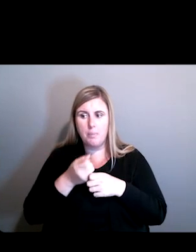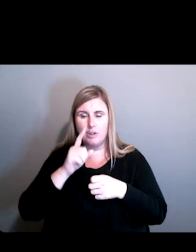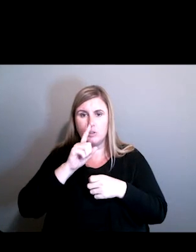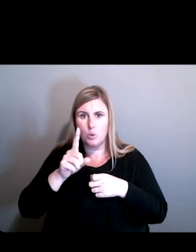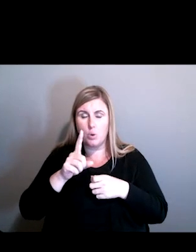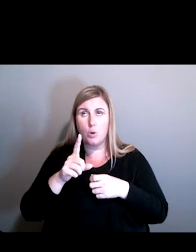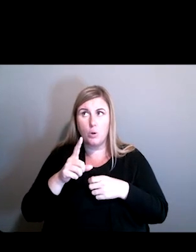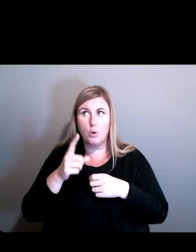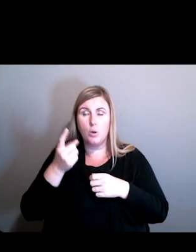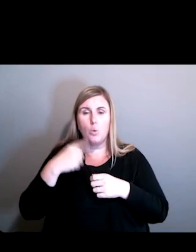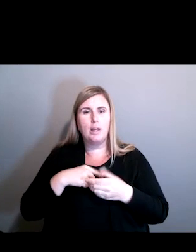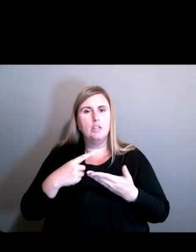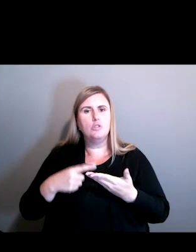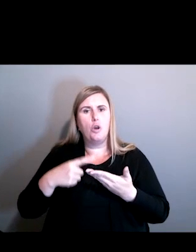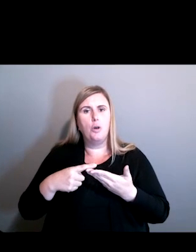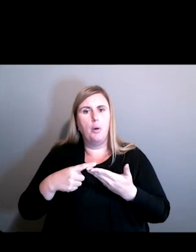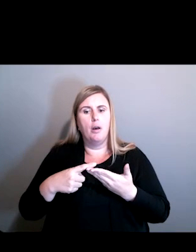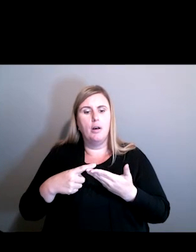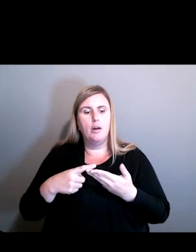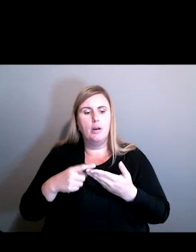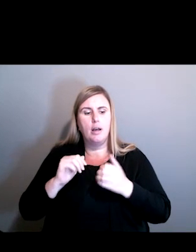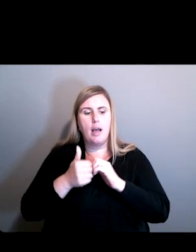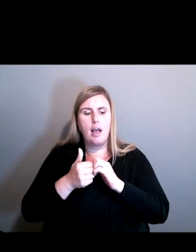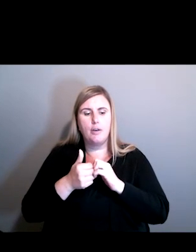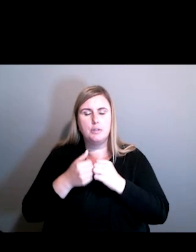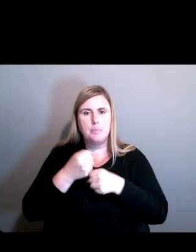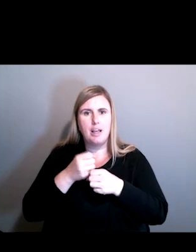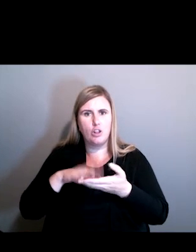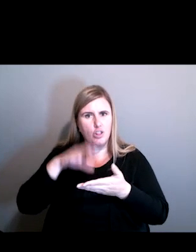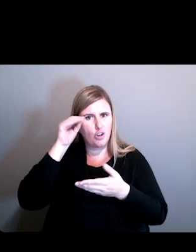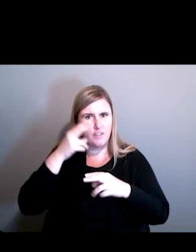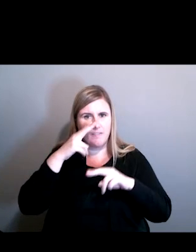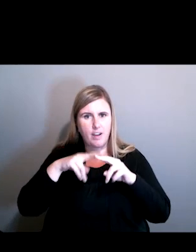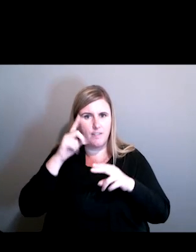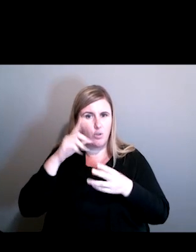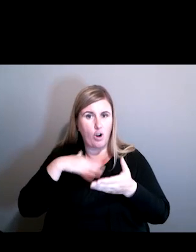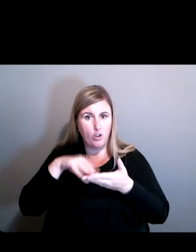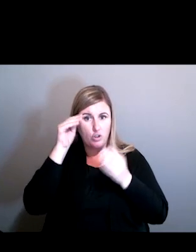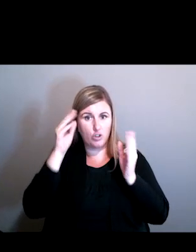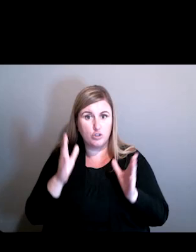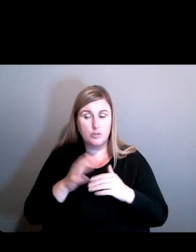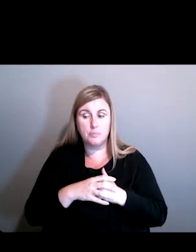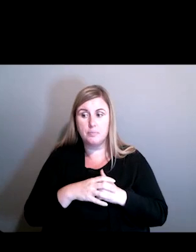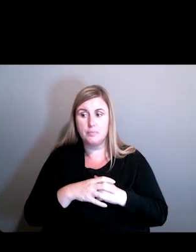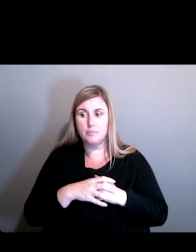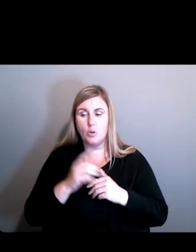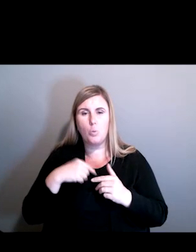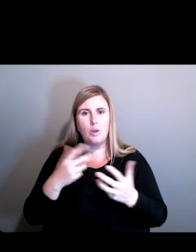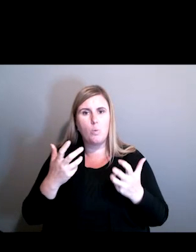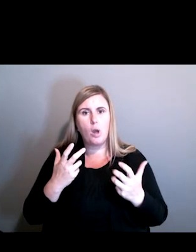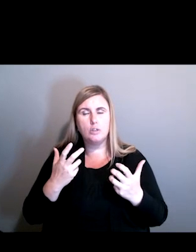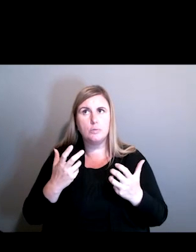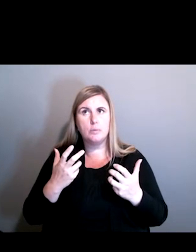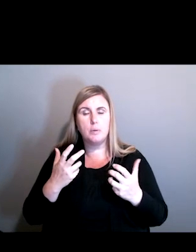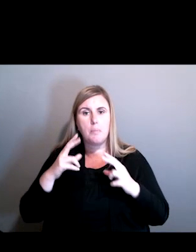make sure that we talk about how to make learning fun for our learners. We want